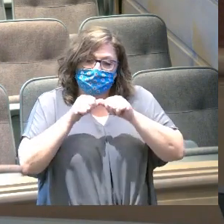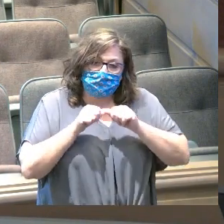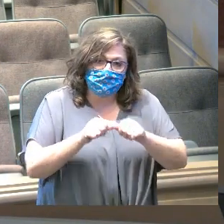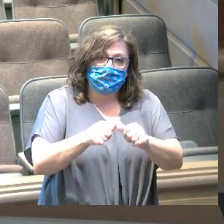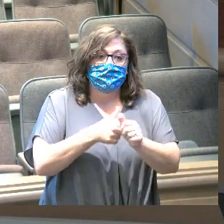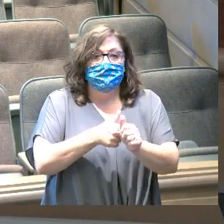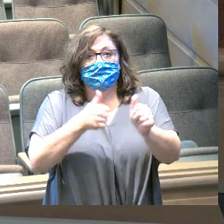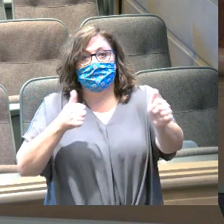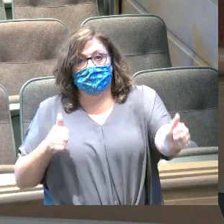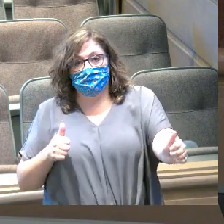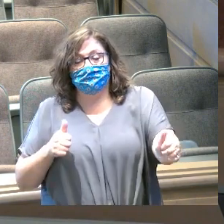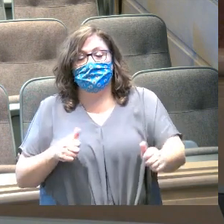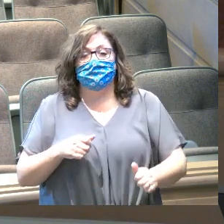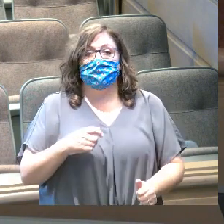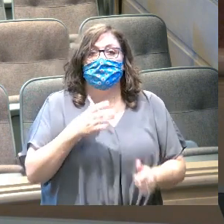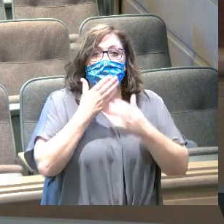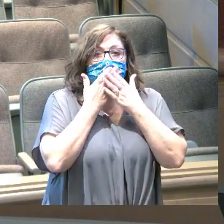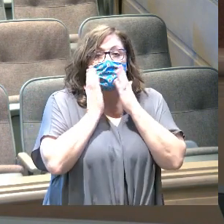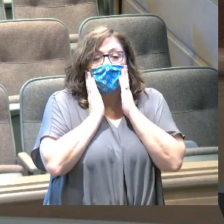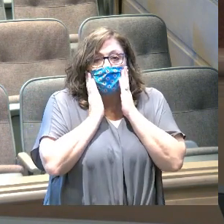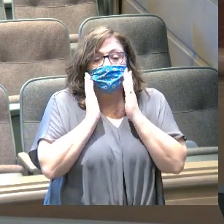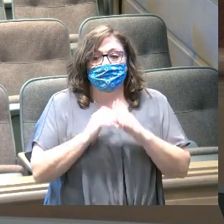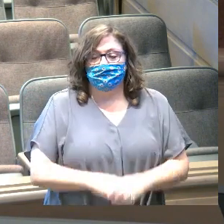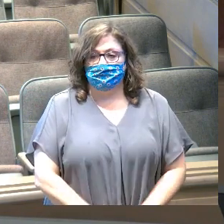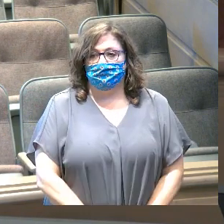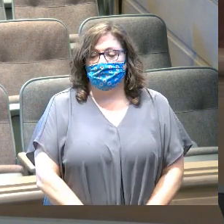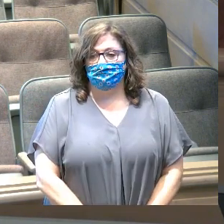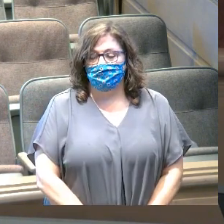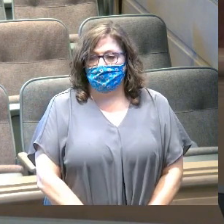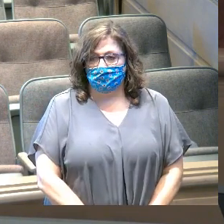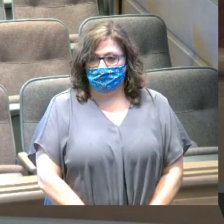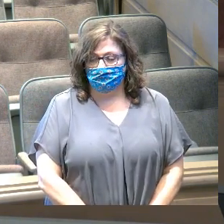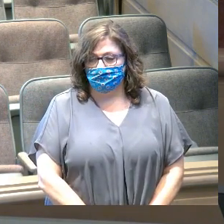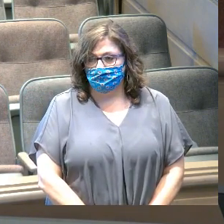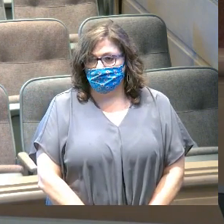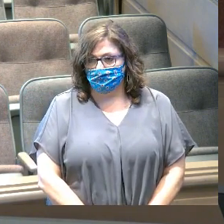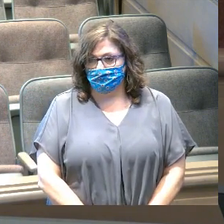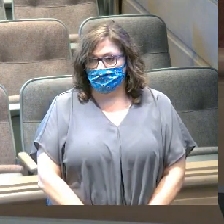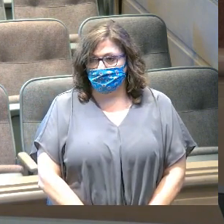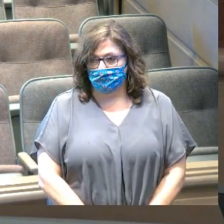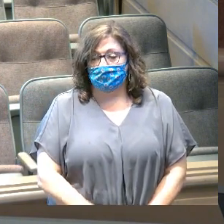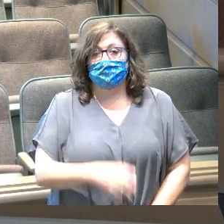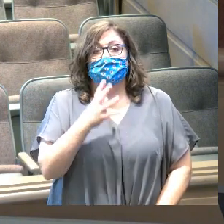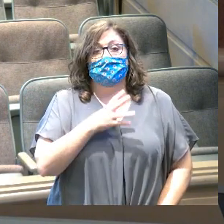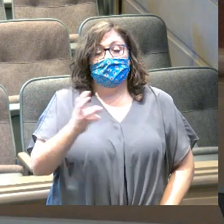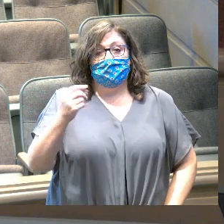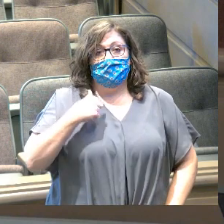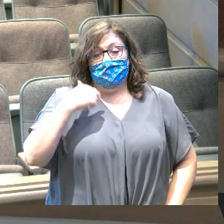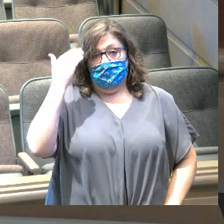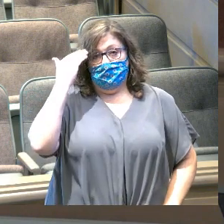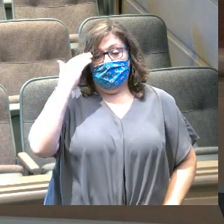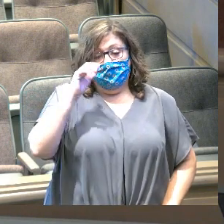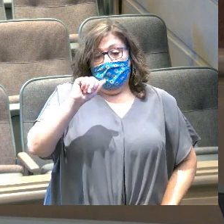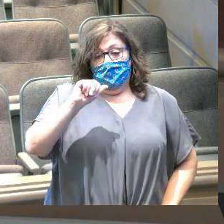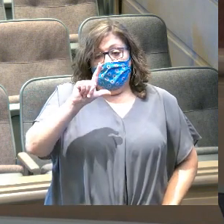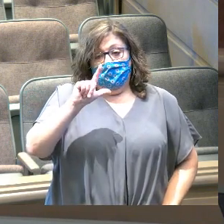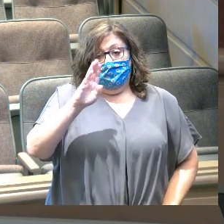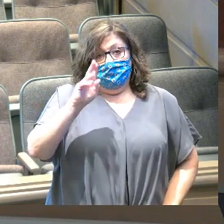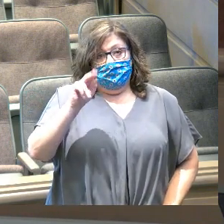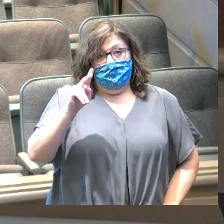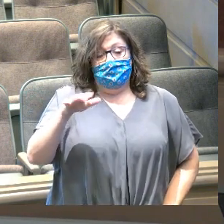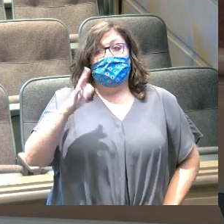social distance. What I also know is this. Albany at one time was number 3 in the